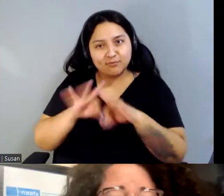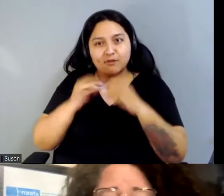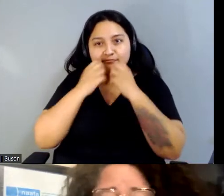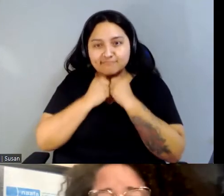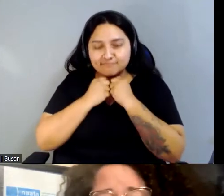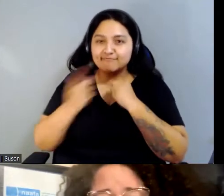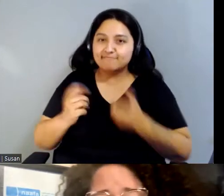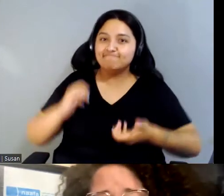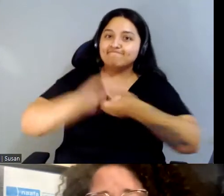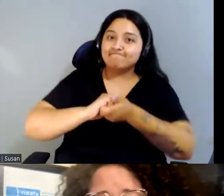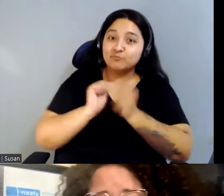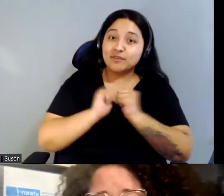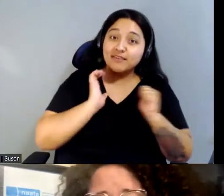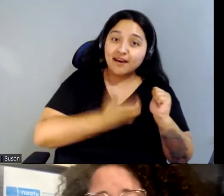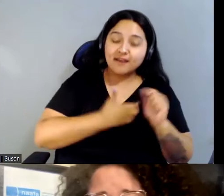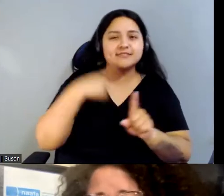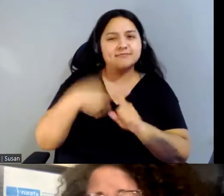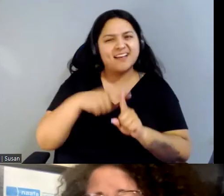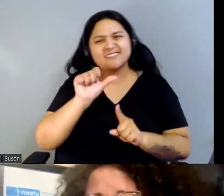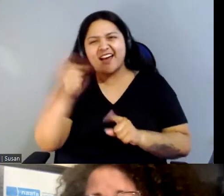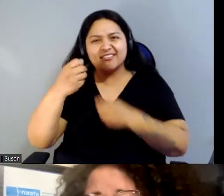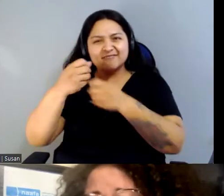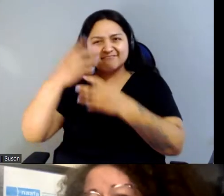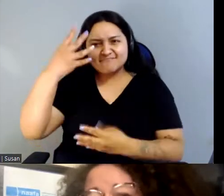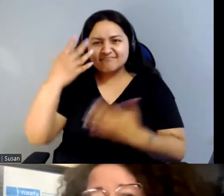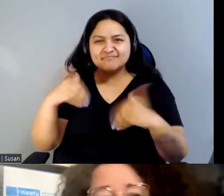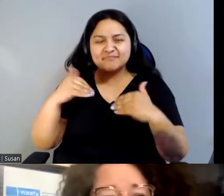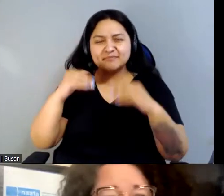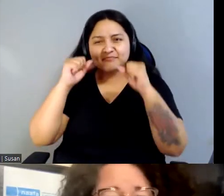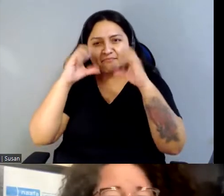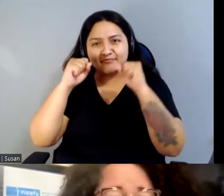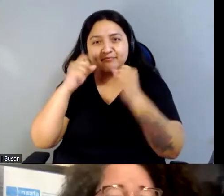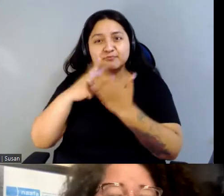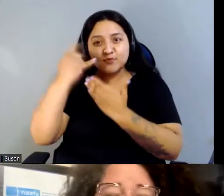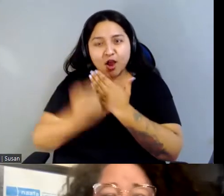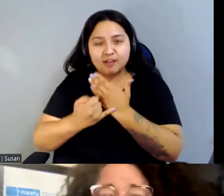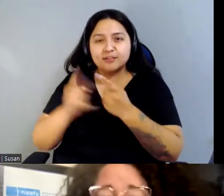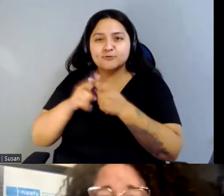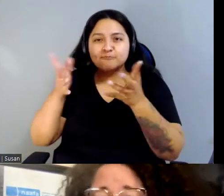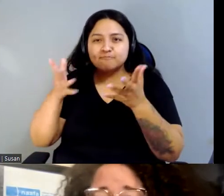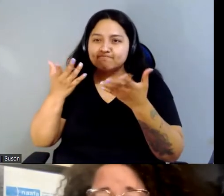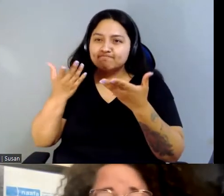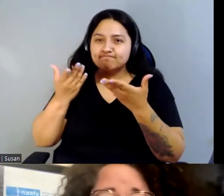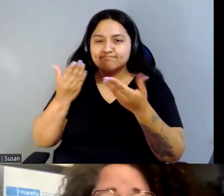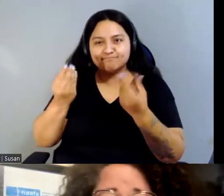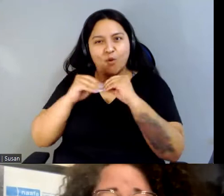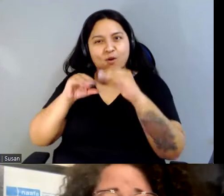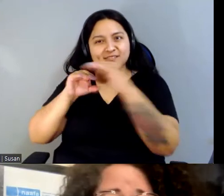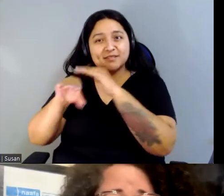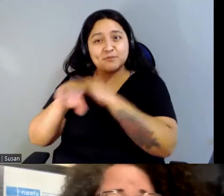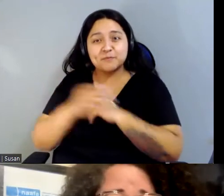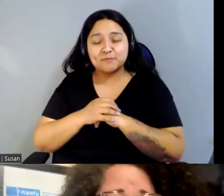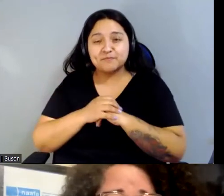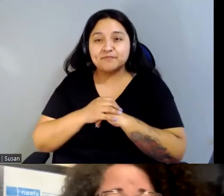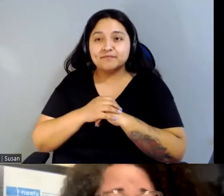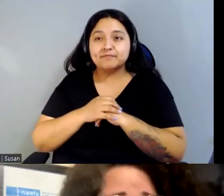us. They work with all kinds of really incredible projects, helping make them more accessible. We also encourage you to check